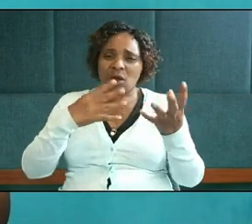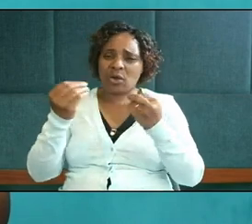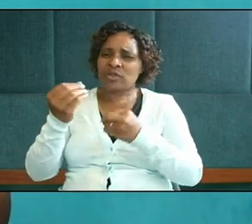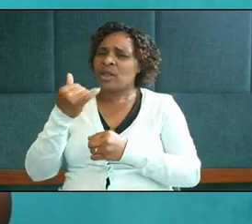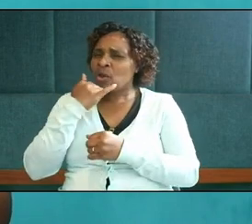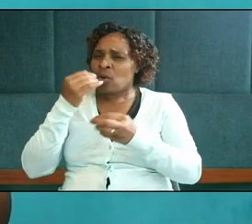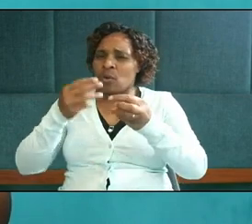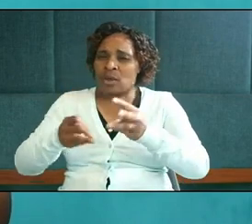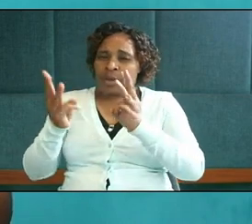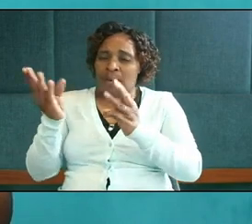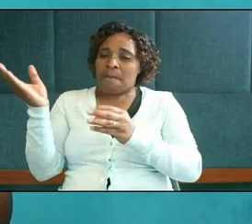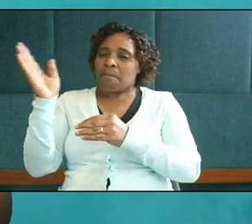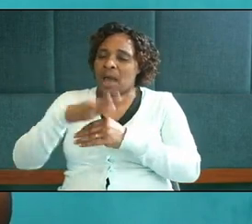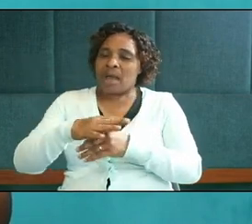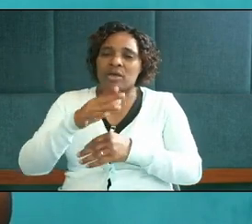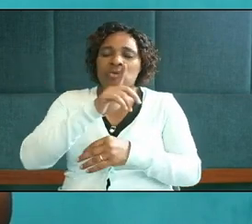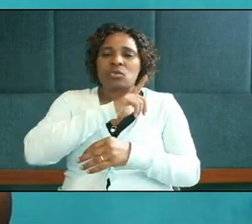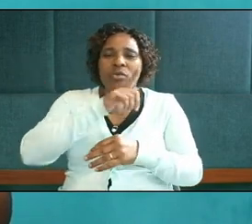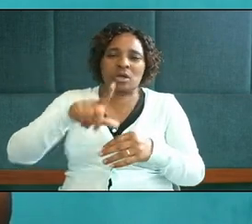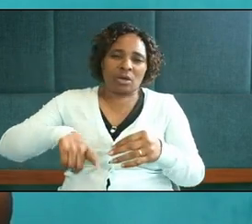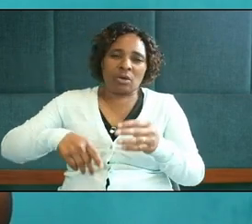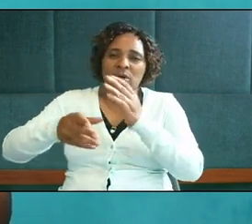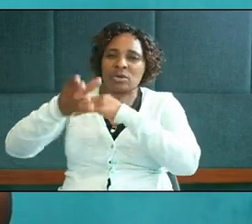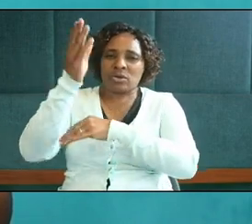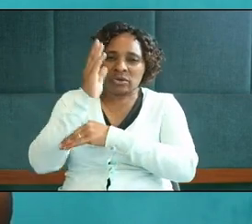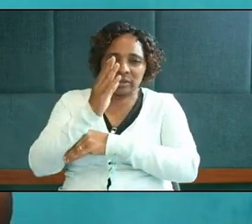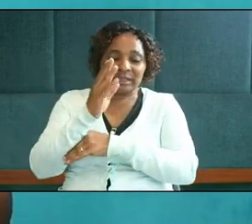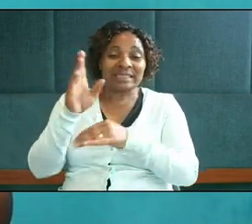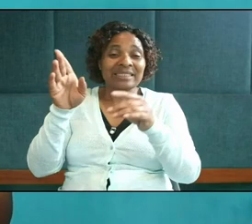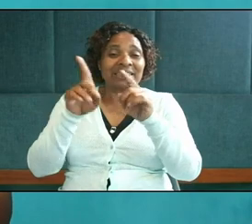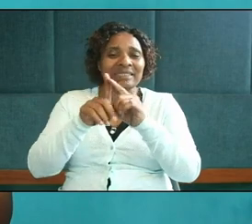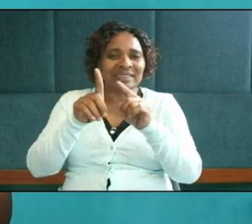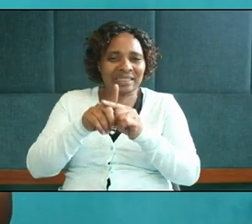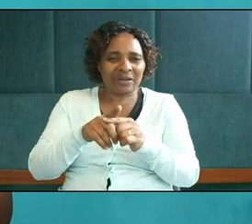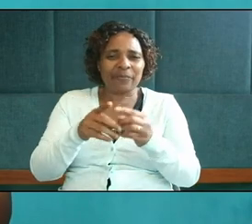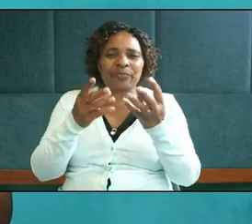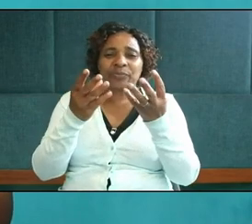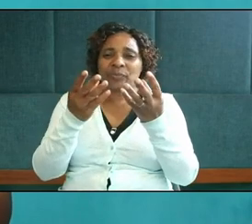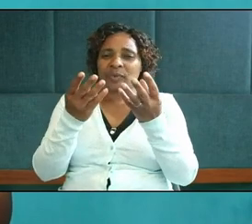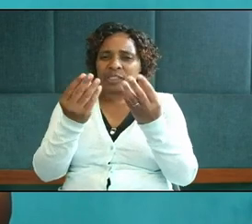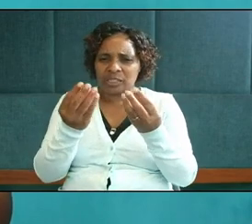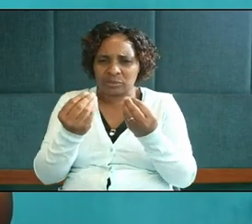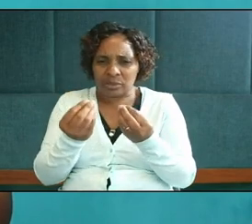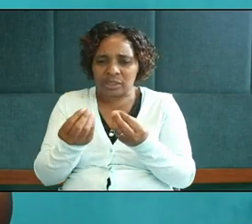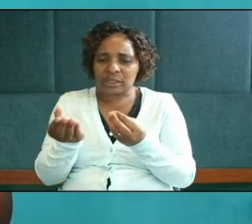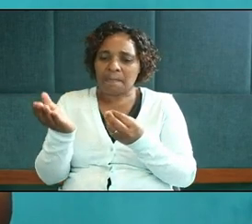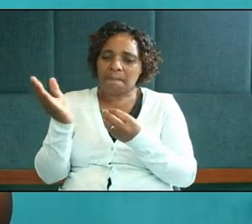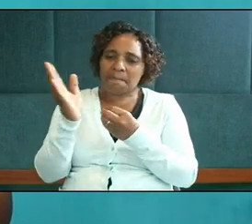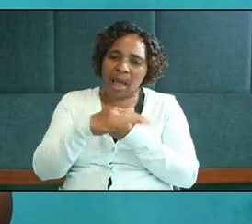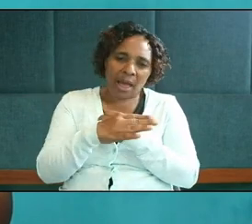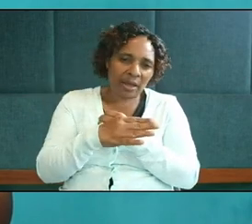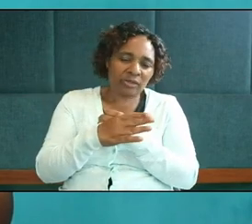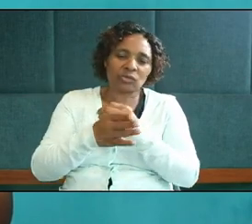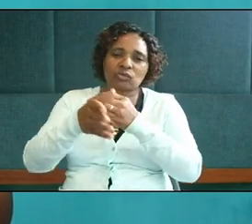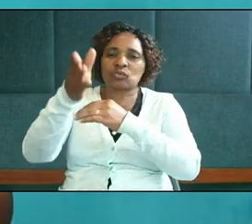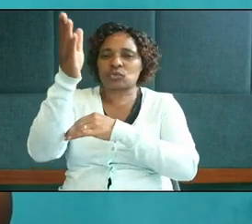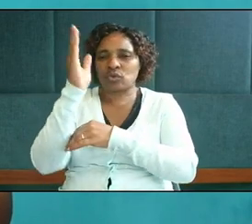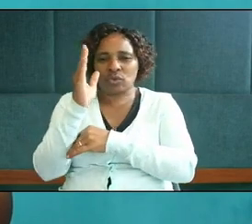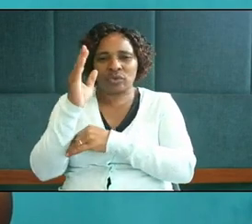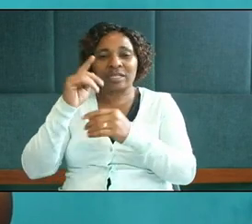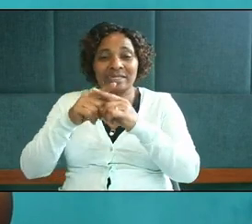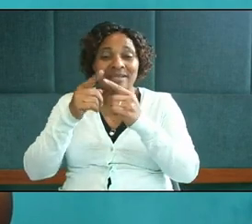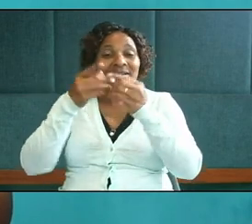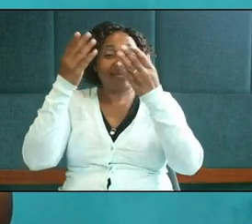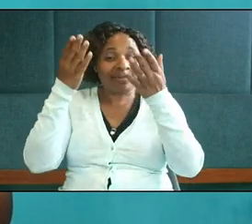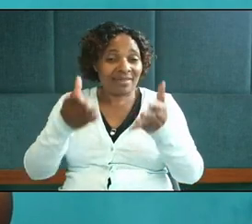that they need to come back to God, because it's just as simply as turning around. That's all you need, to turn around to God, and right then